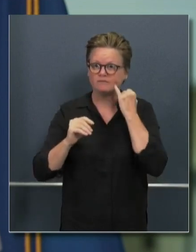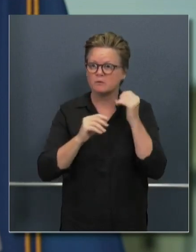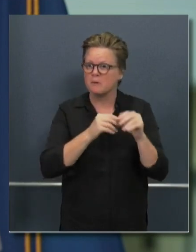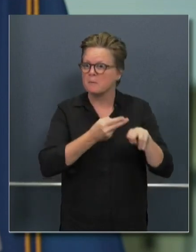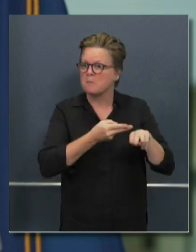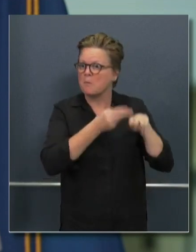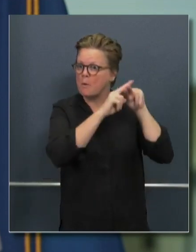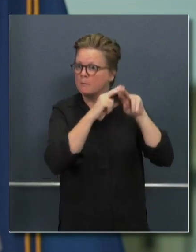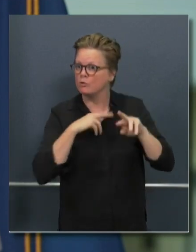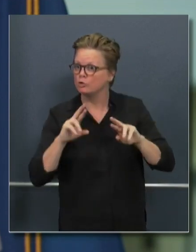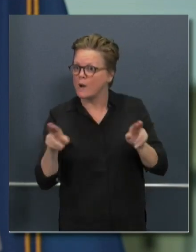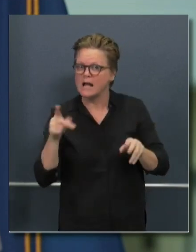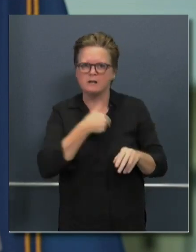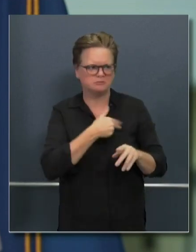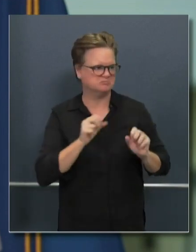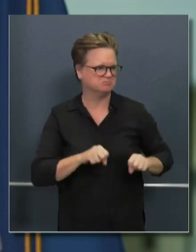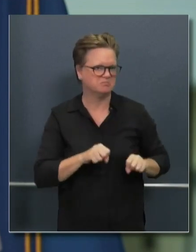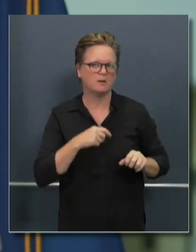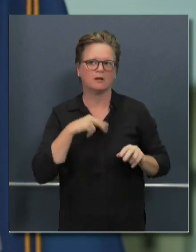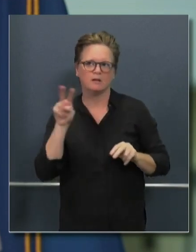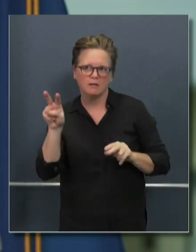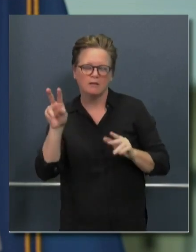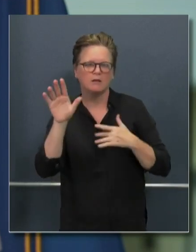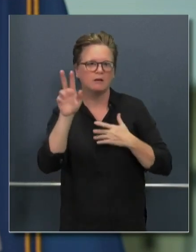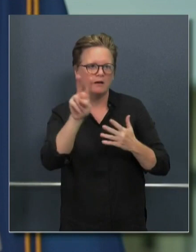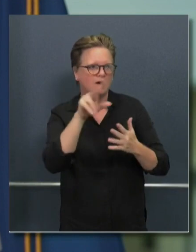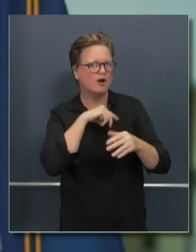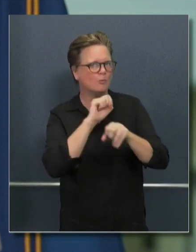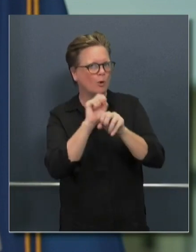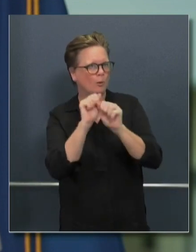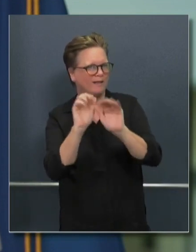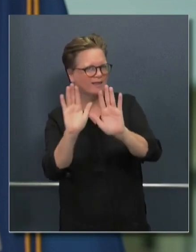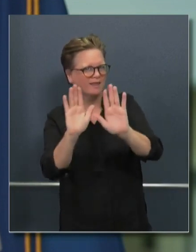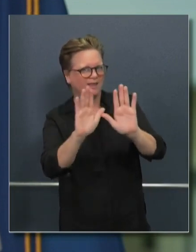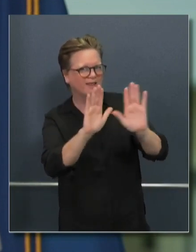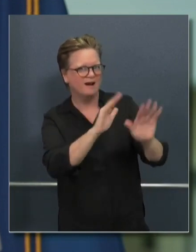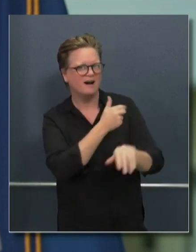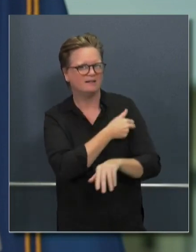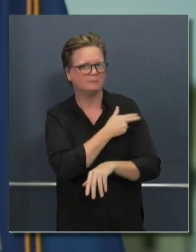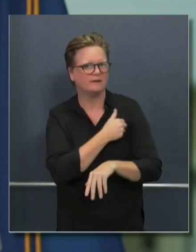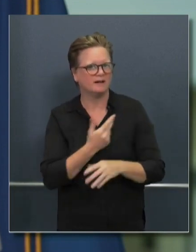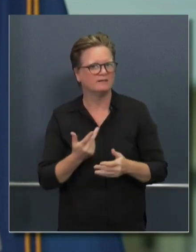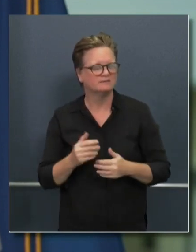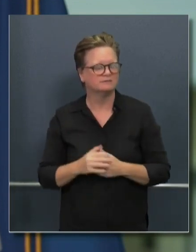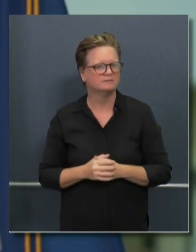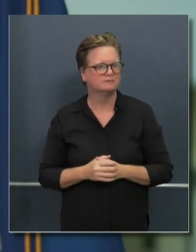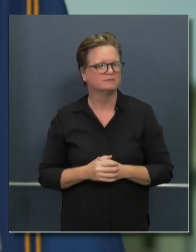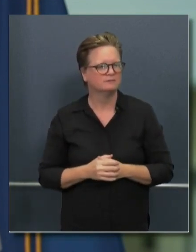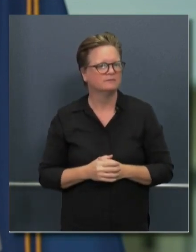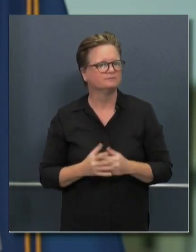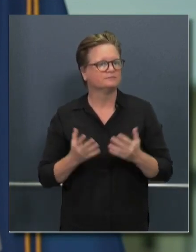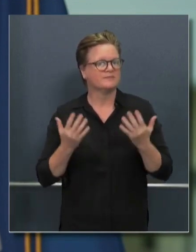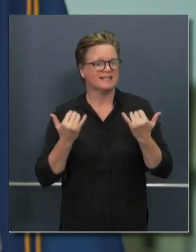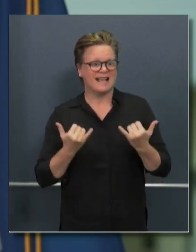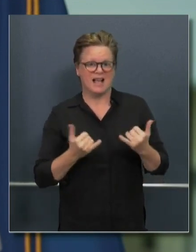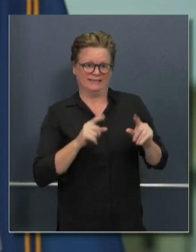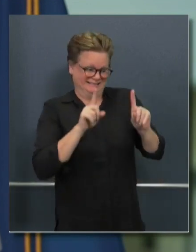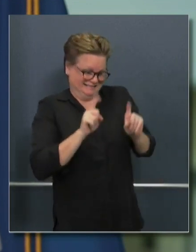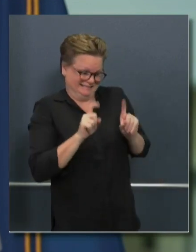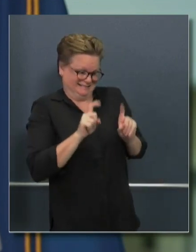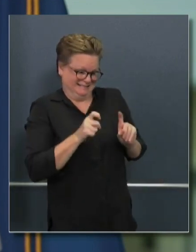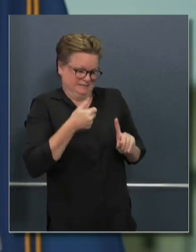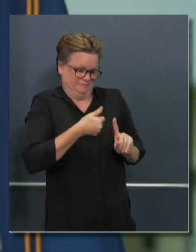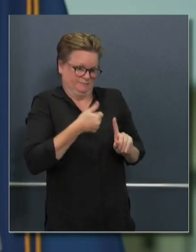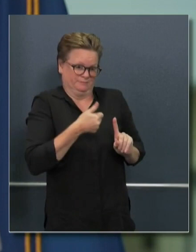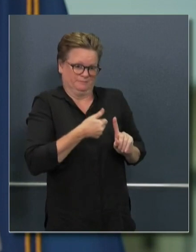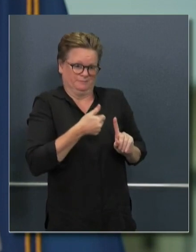we expected to be in testing. We're not where we want to go. I made it clear the goal was 60,000. We want to potentially get up to 80,000, but 60 is the